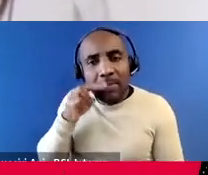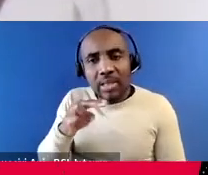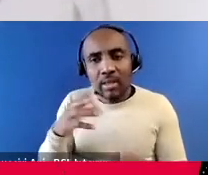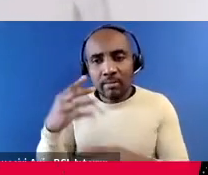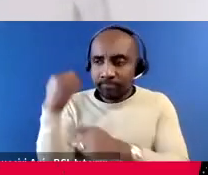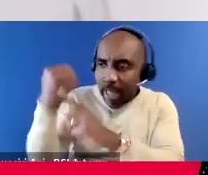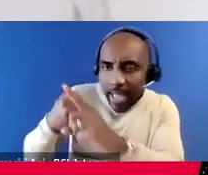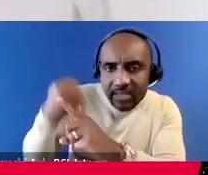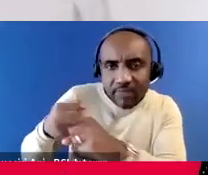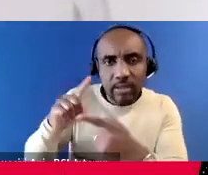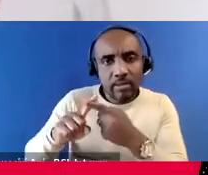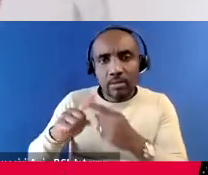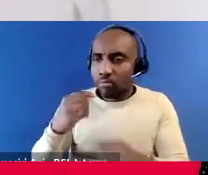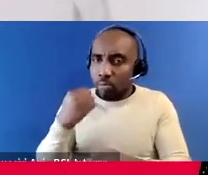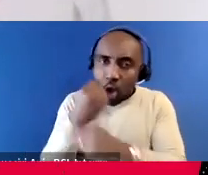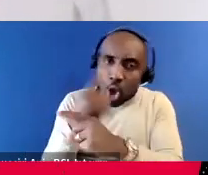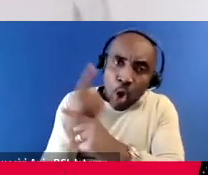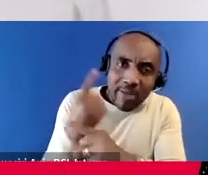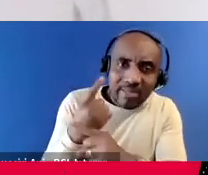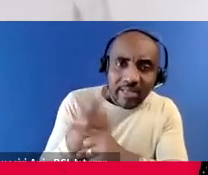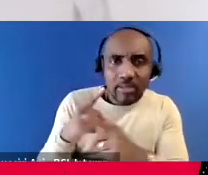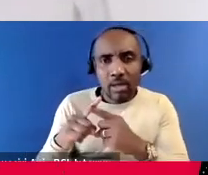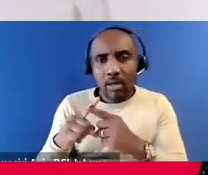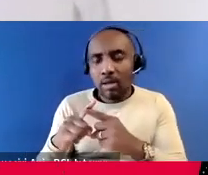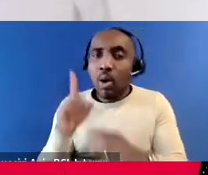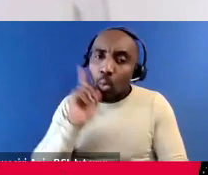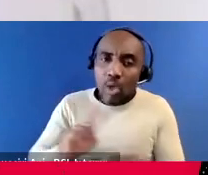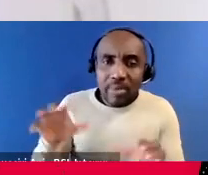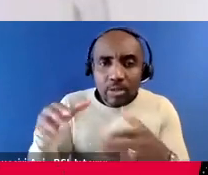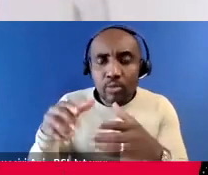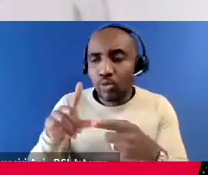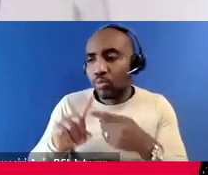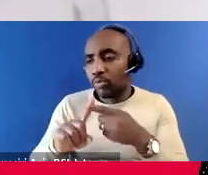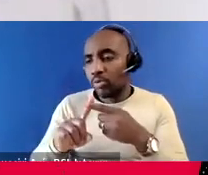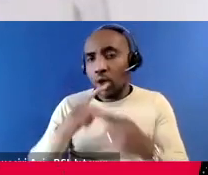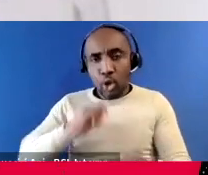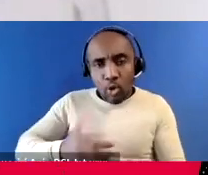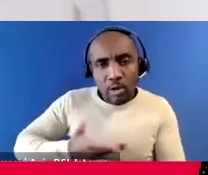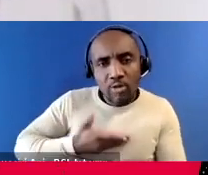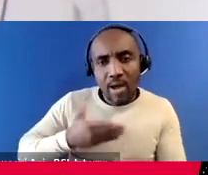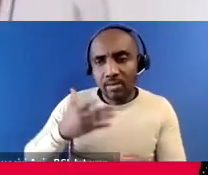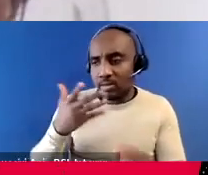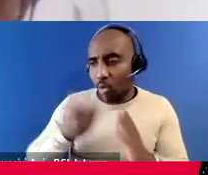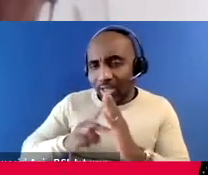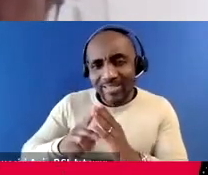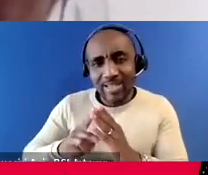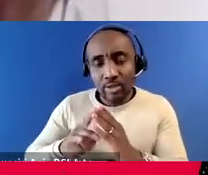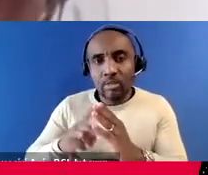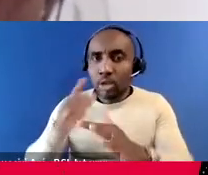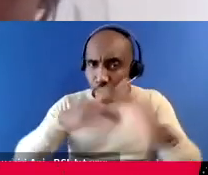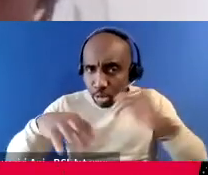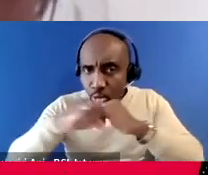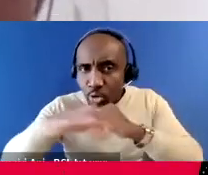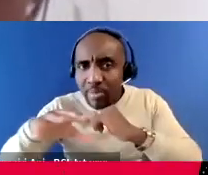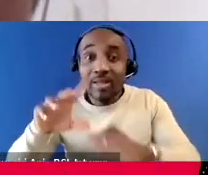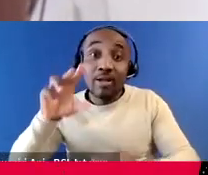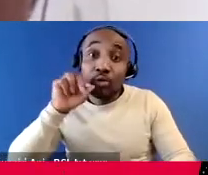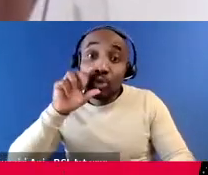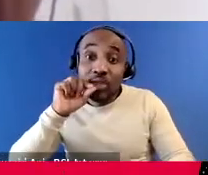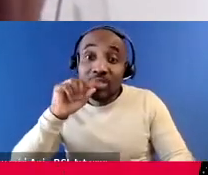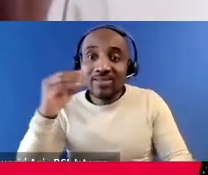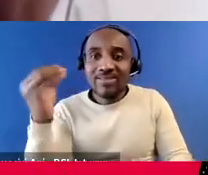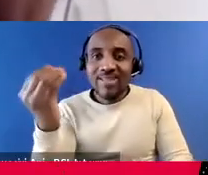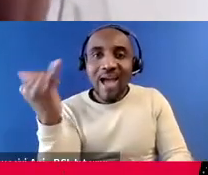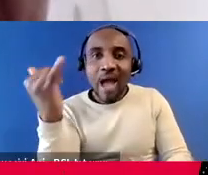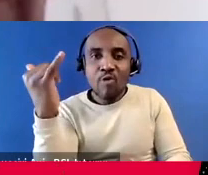also tweeting in English. Find out if you have a local solidarity group, or if you have a